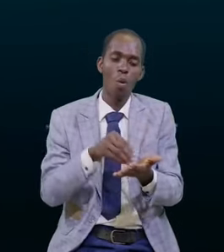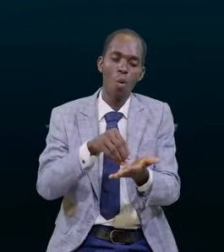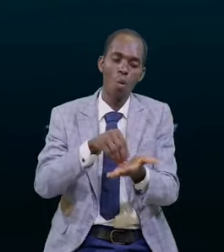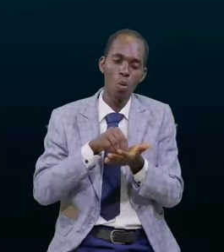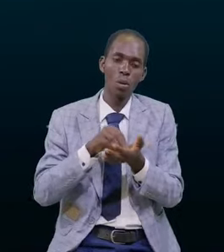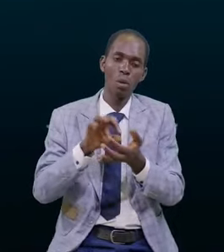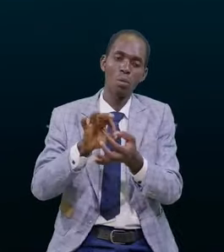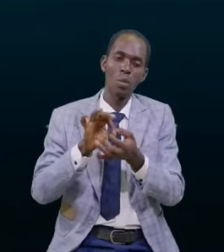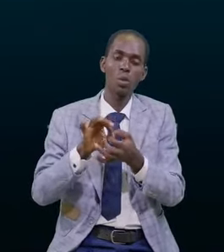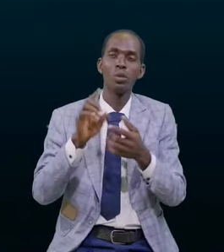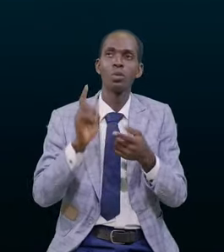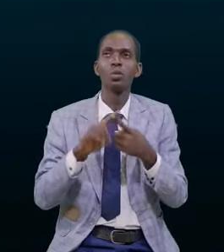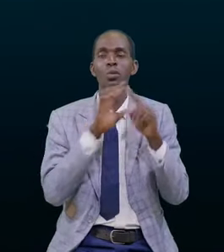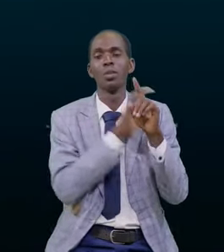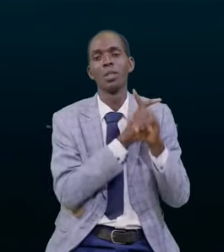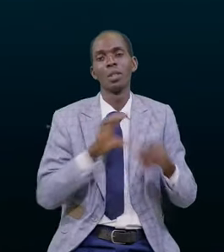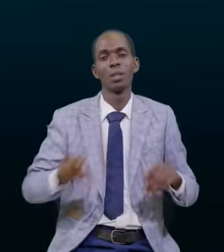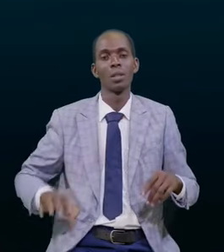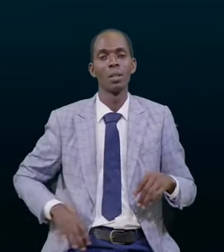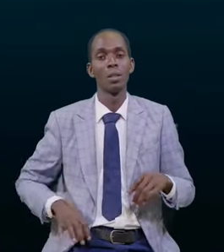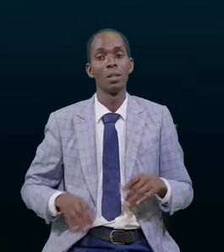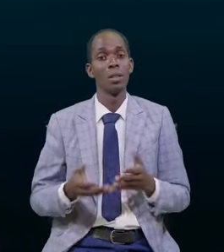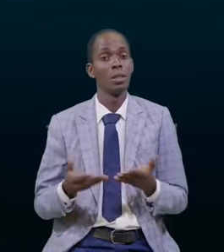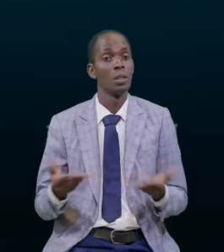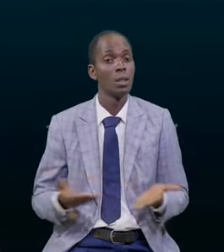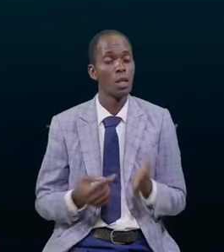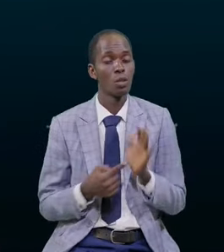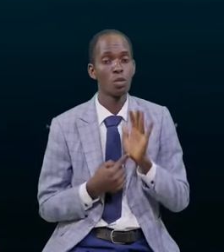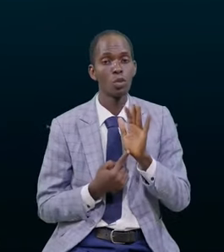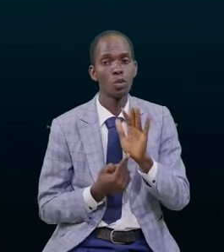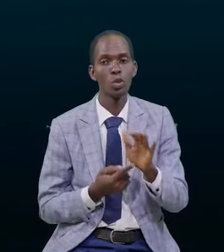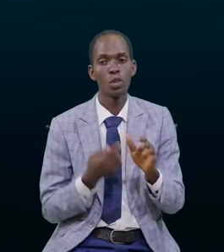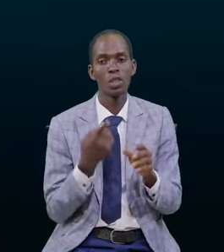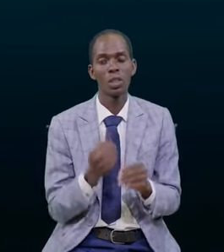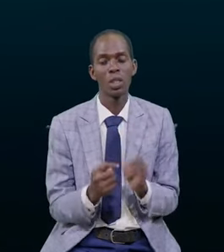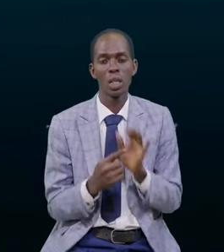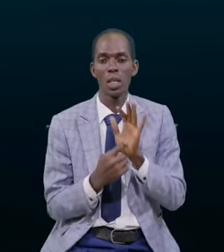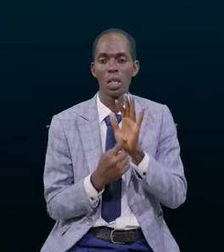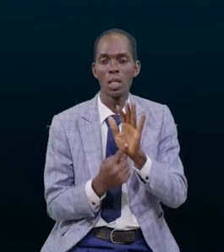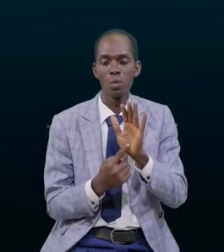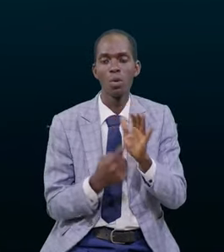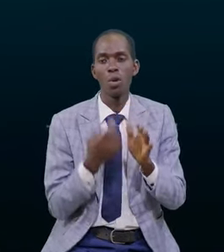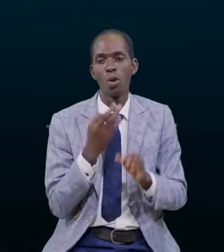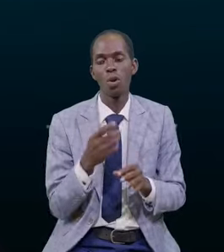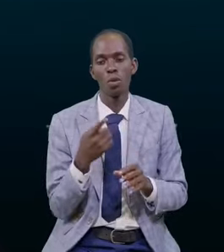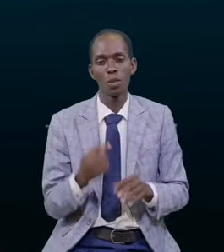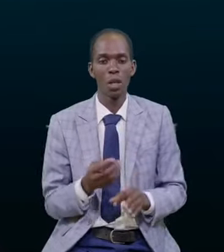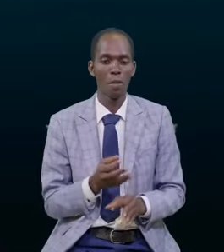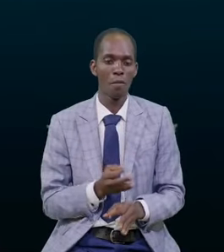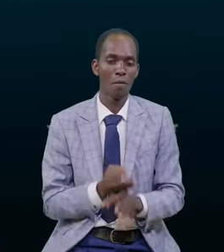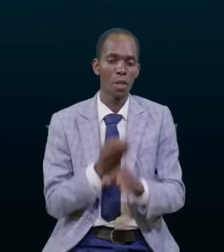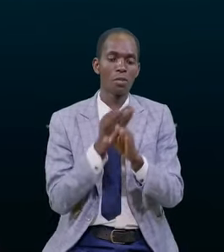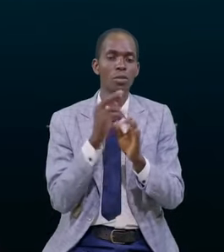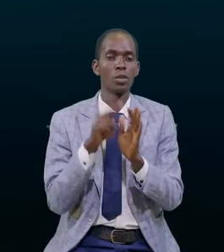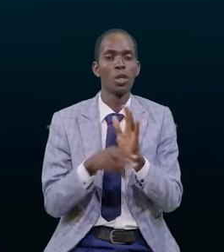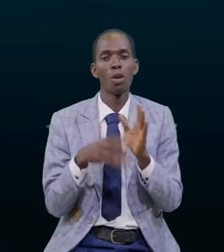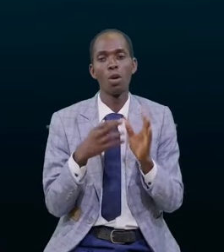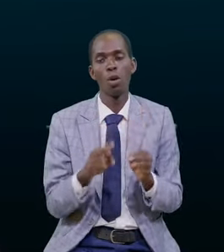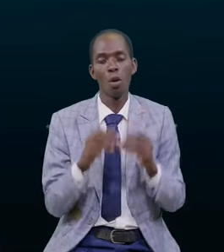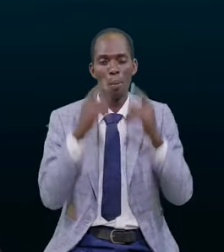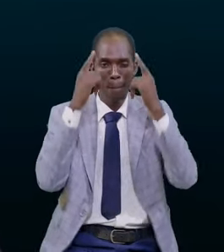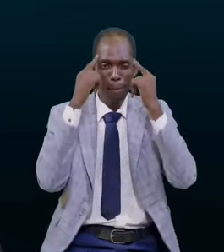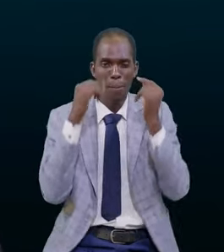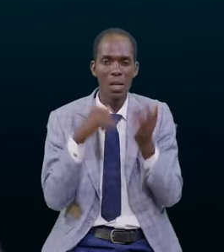pointed to the example of the faithfulness of Moses very very important I think is in 1